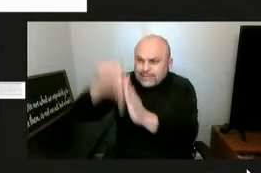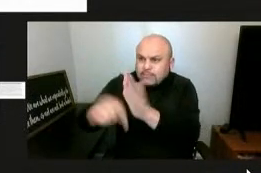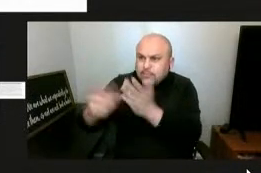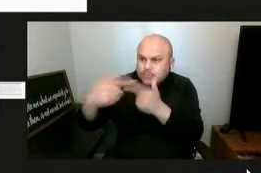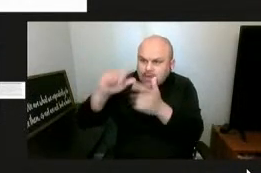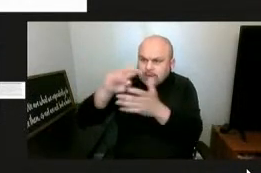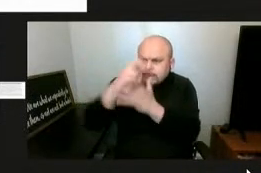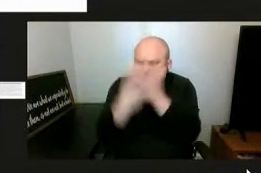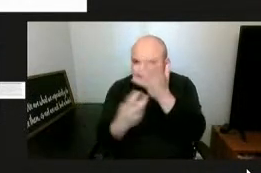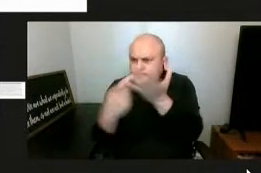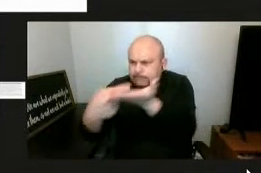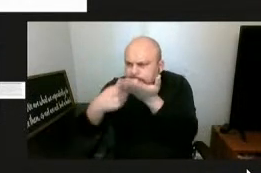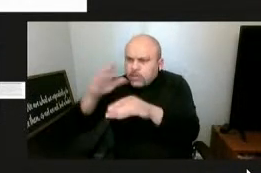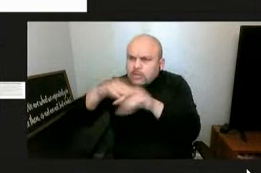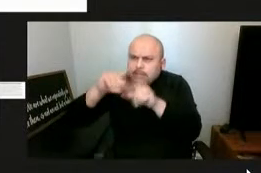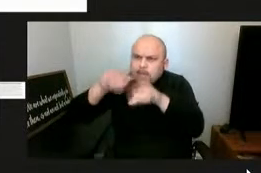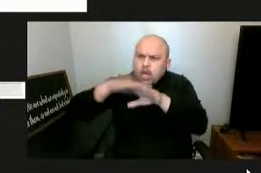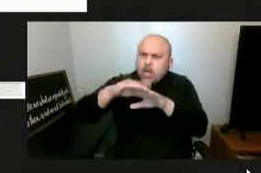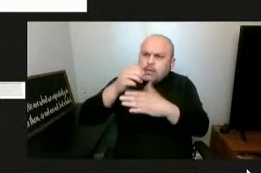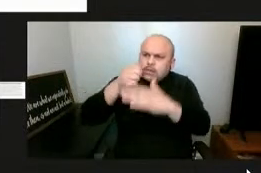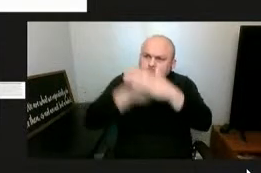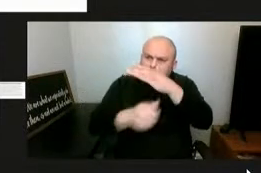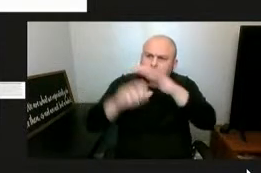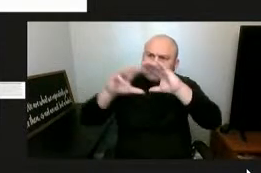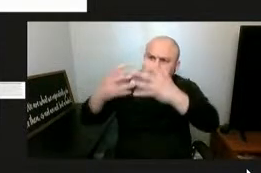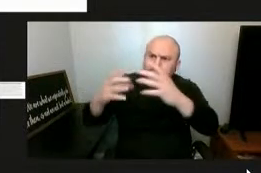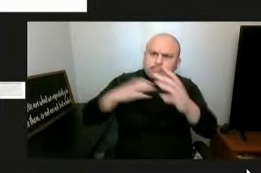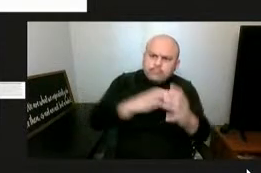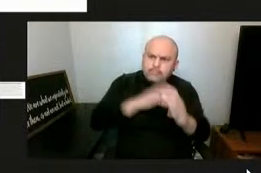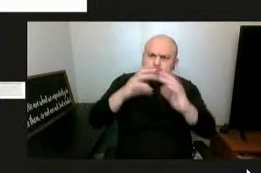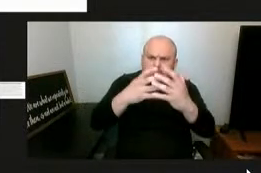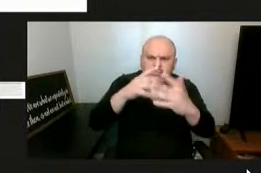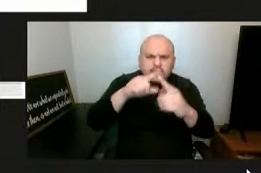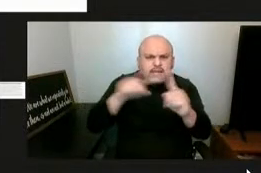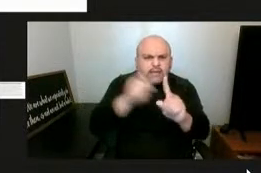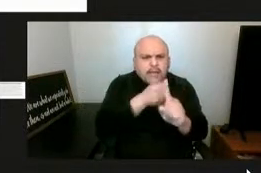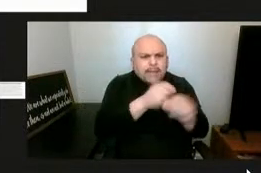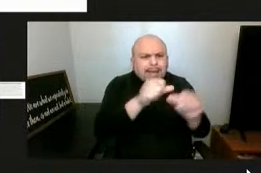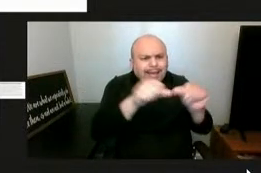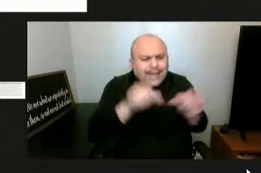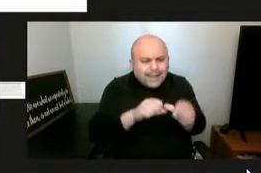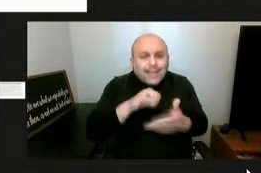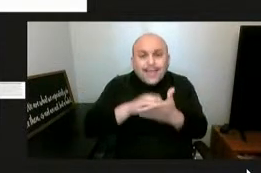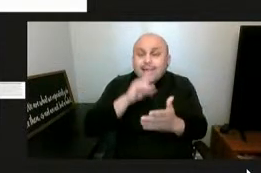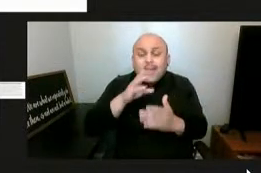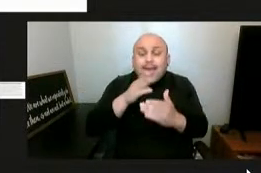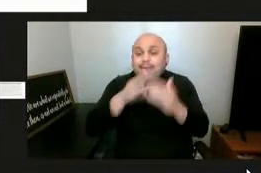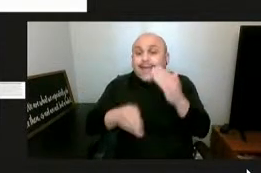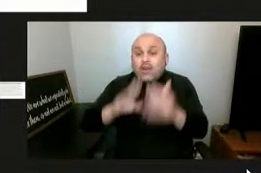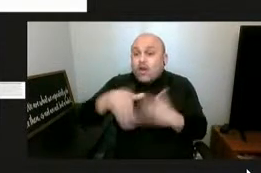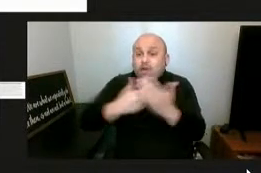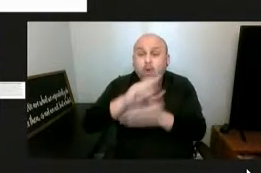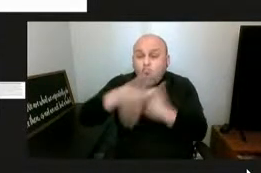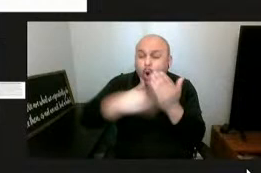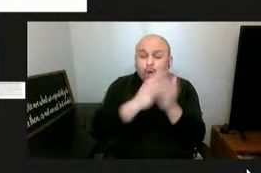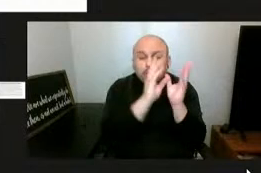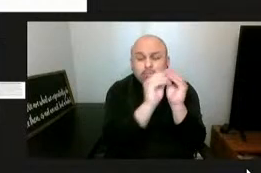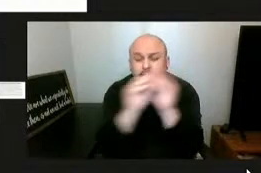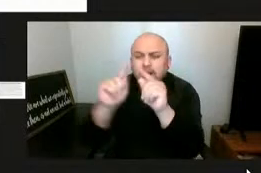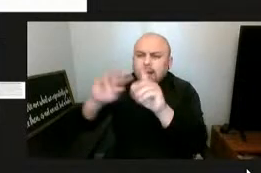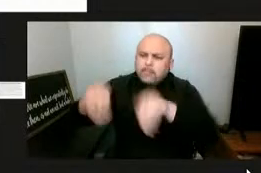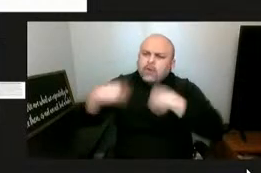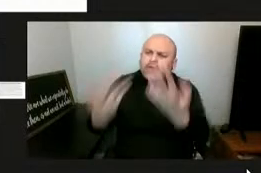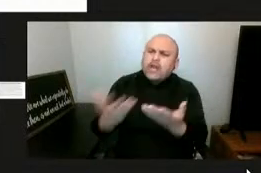their subcommittee impact areas. And at the end of all this, they provide